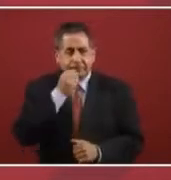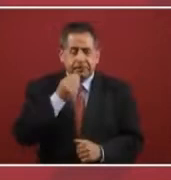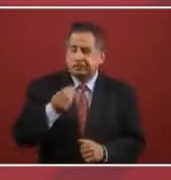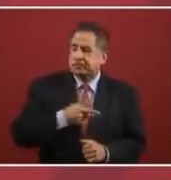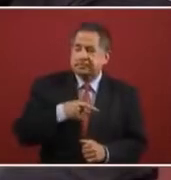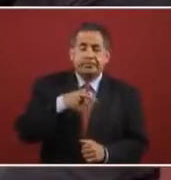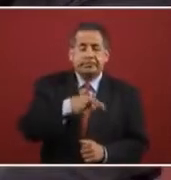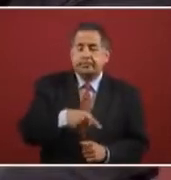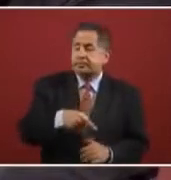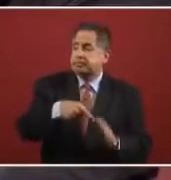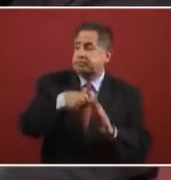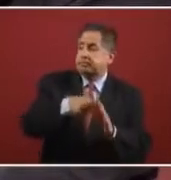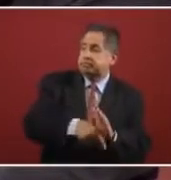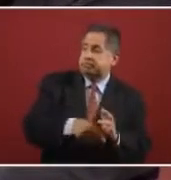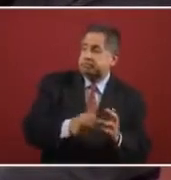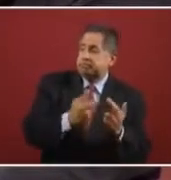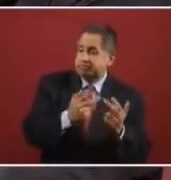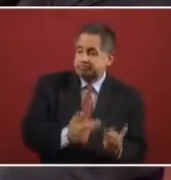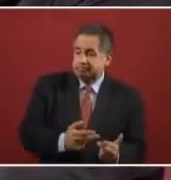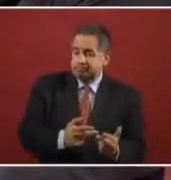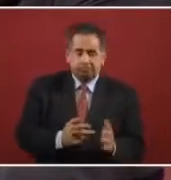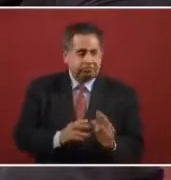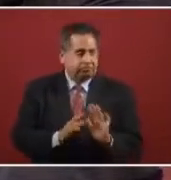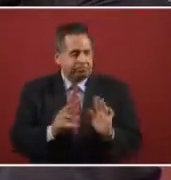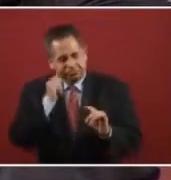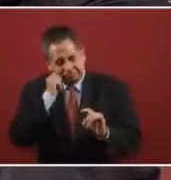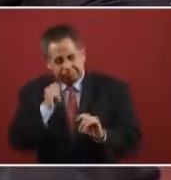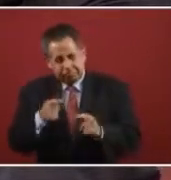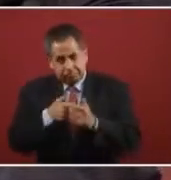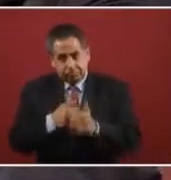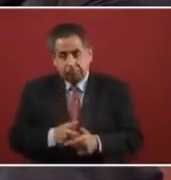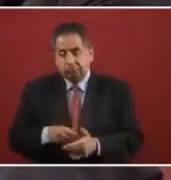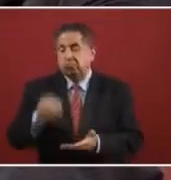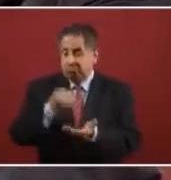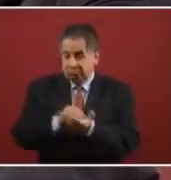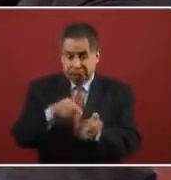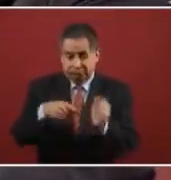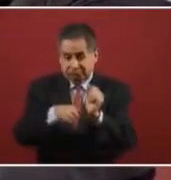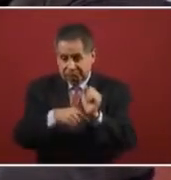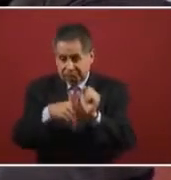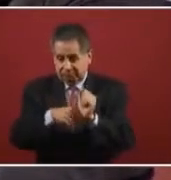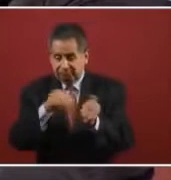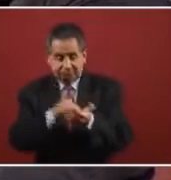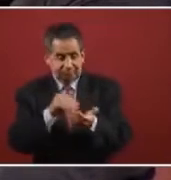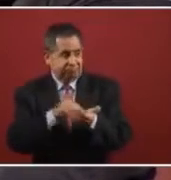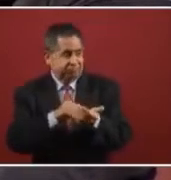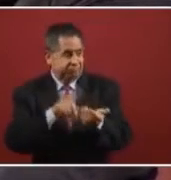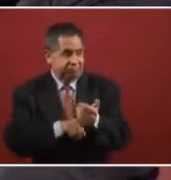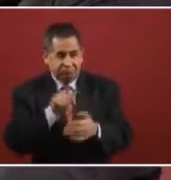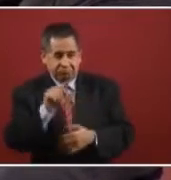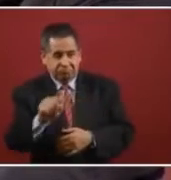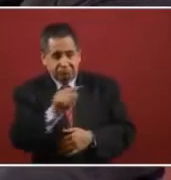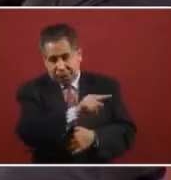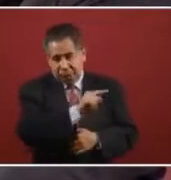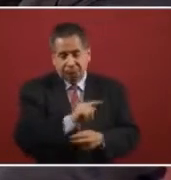there's sabotage, that unfortunately there hasn't been any, I will let you